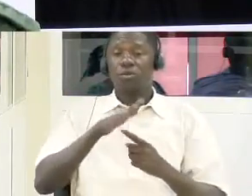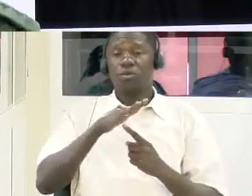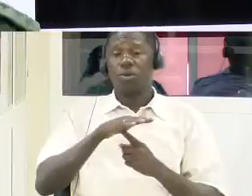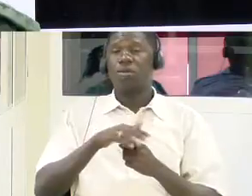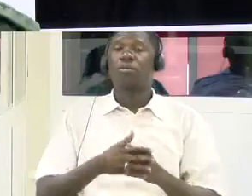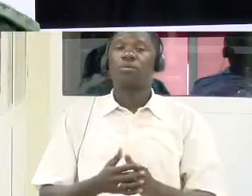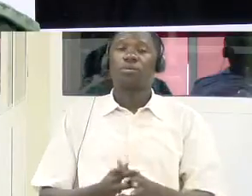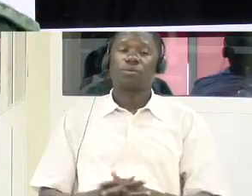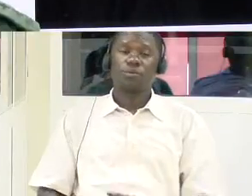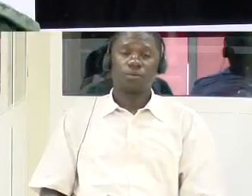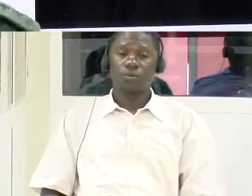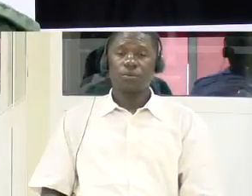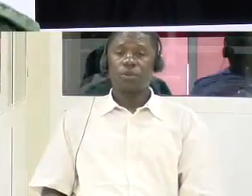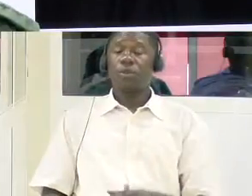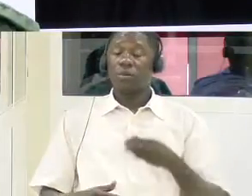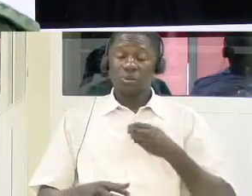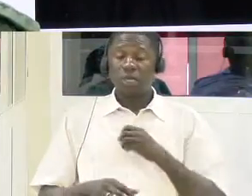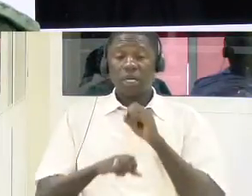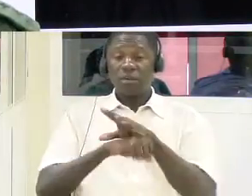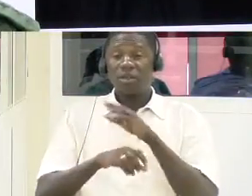Then I went.